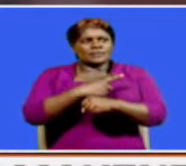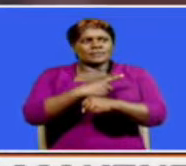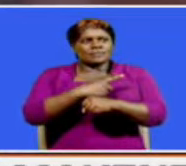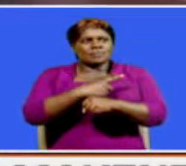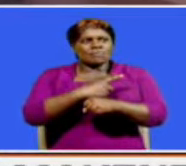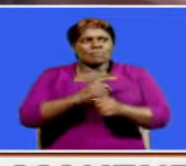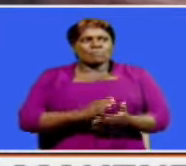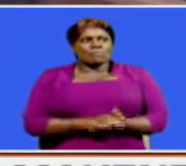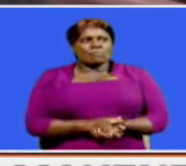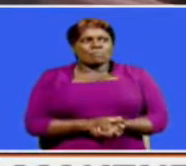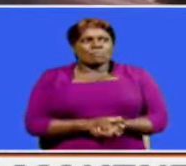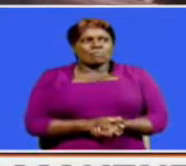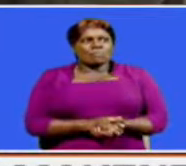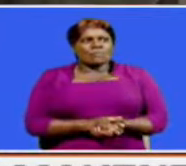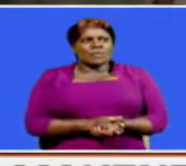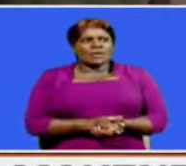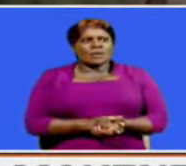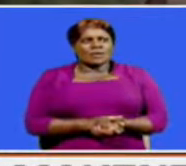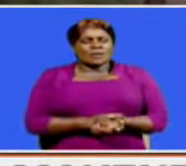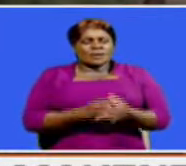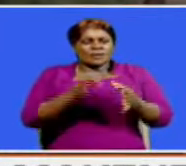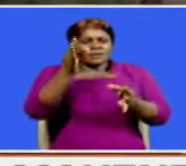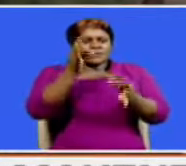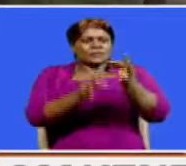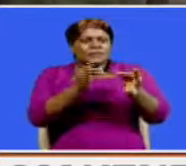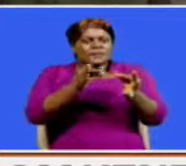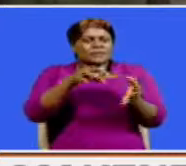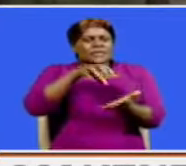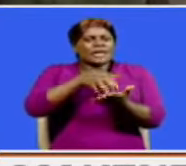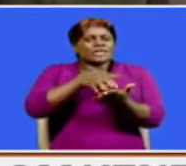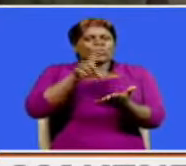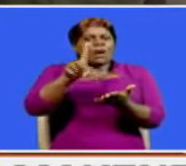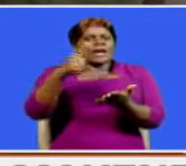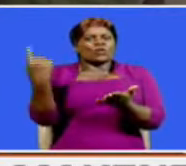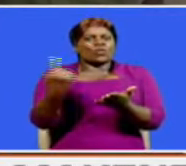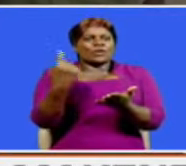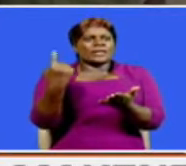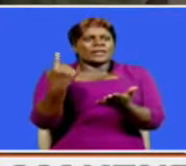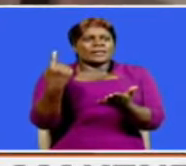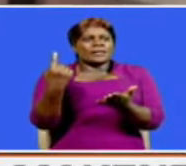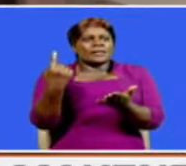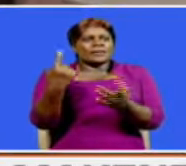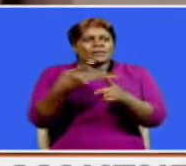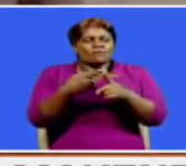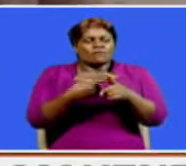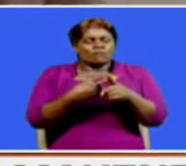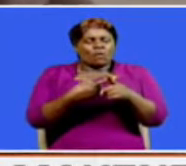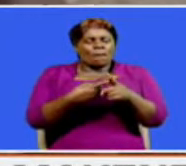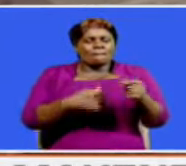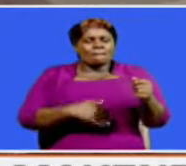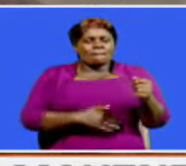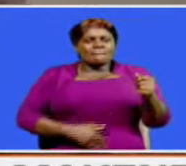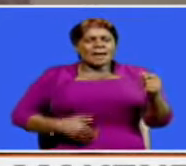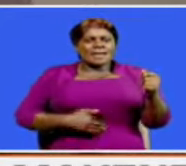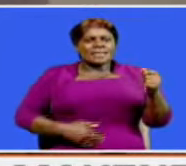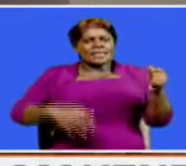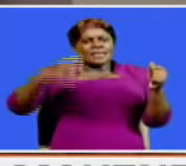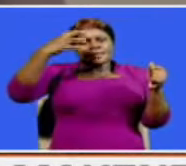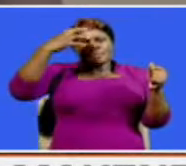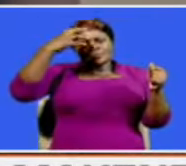ya uamuzi huo. Huu ni mojawapo wa uamuzi wa kesi zinazomwandama mhubiri huyu Tata kutoka katika mahakama ya Malindi na ile ya